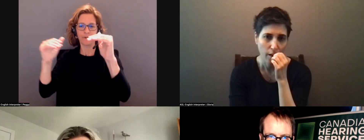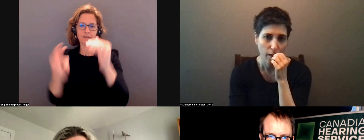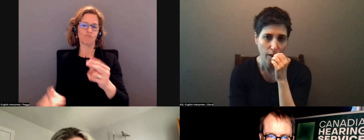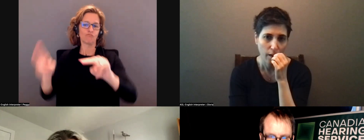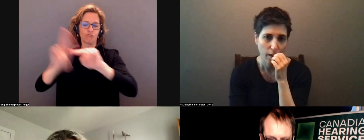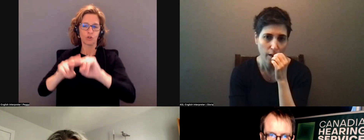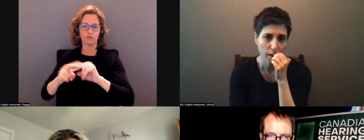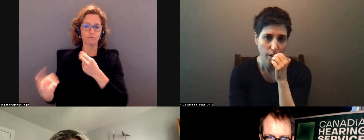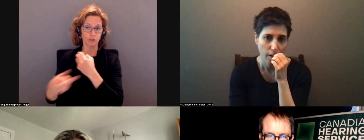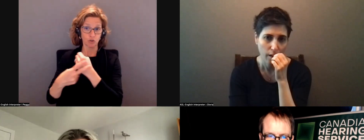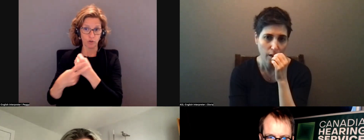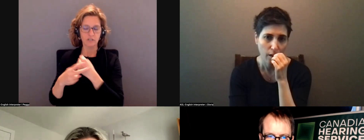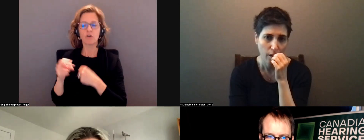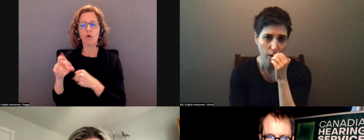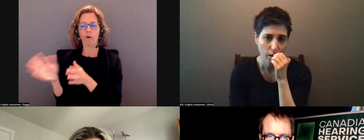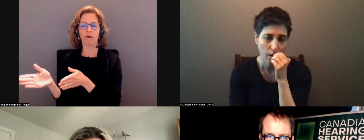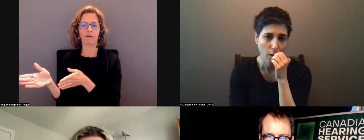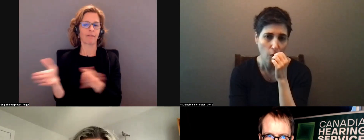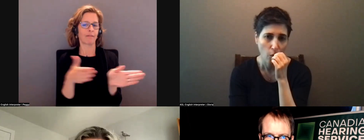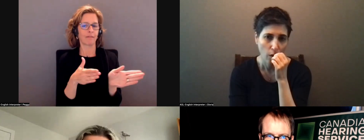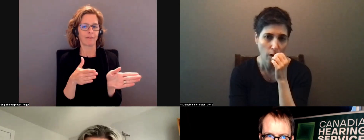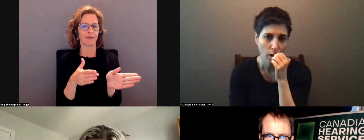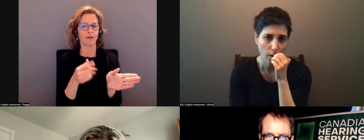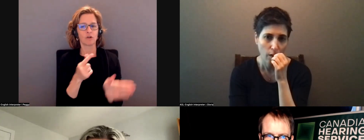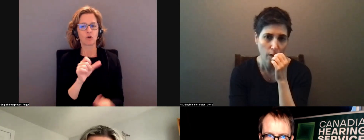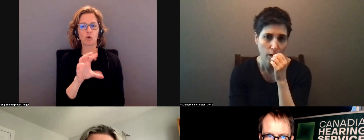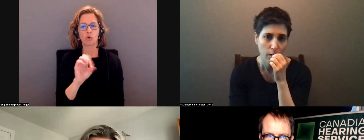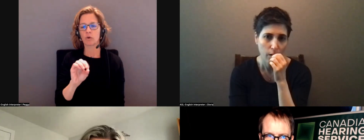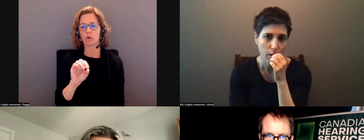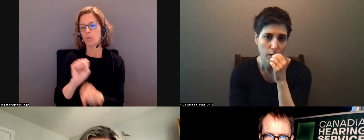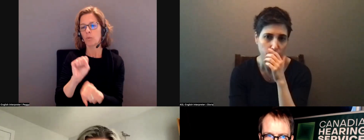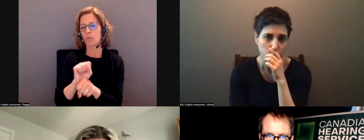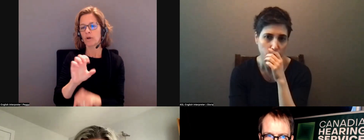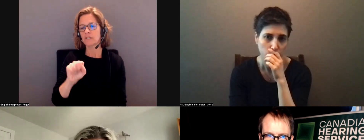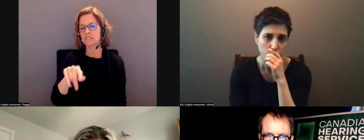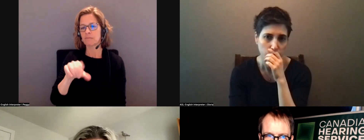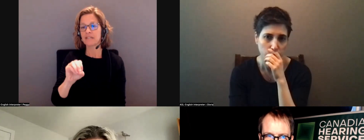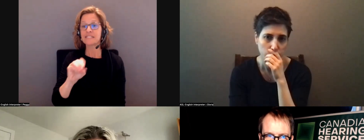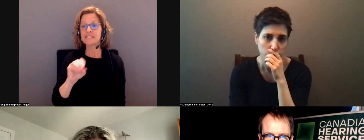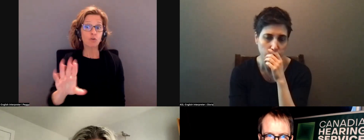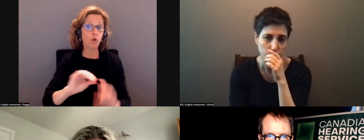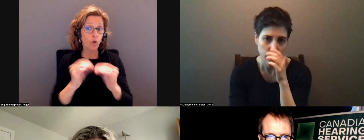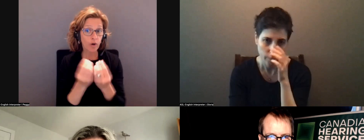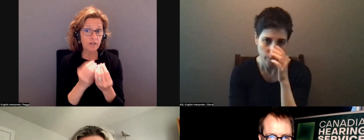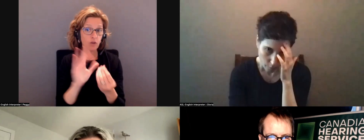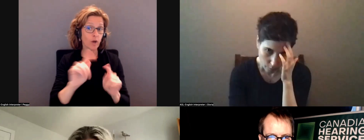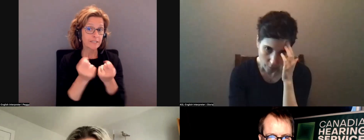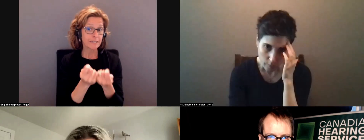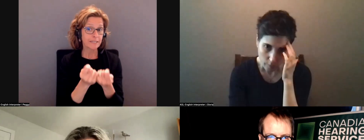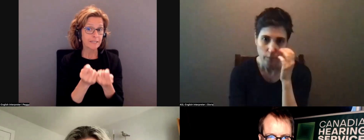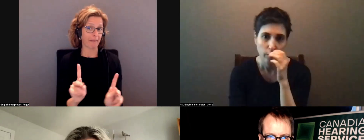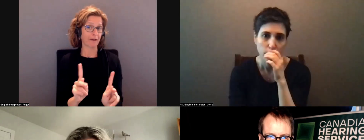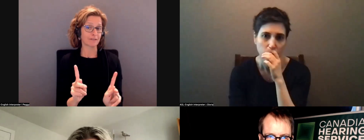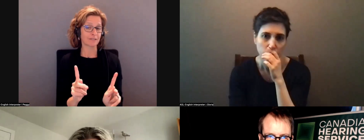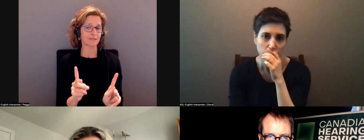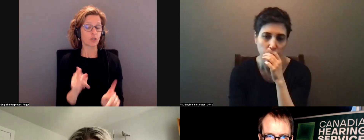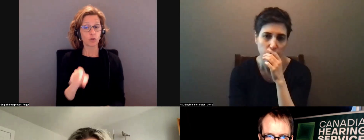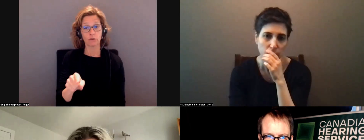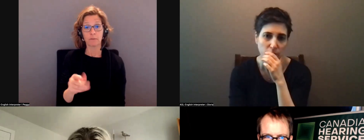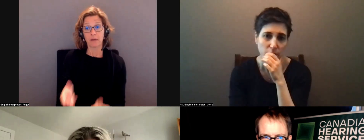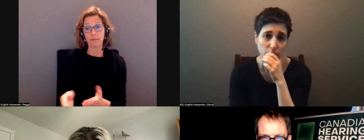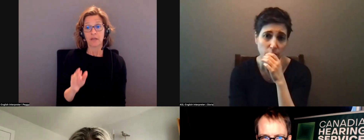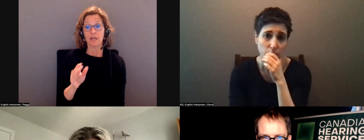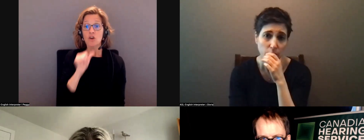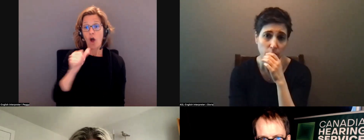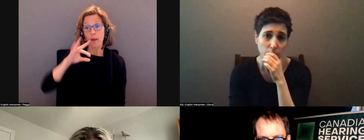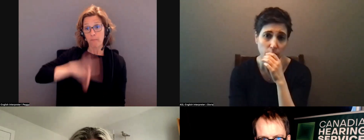or potentially looking at switching to Google Workspace if your organization or team allows for that. As a nonprofit, potentially you could